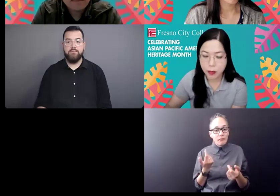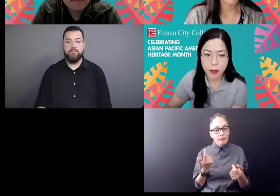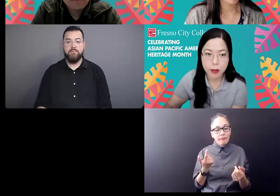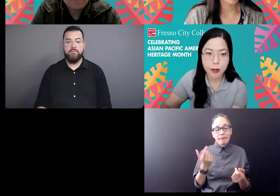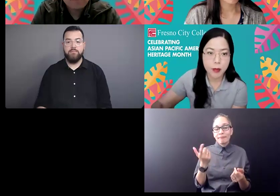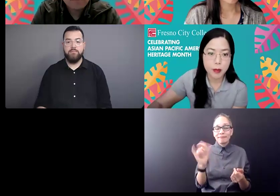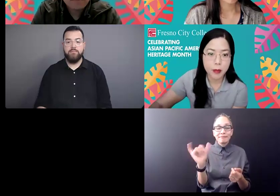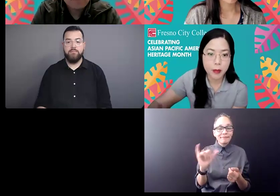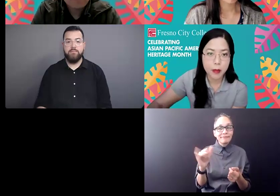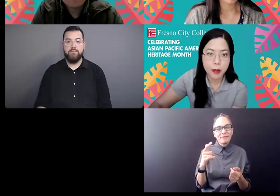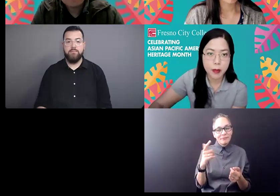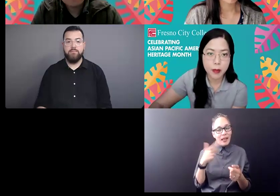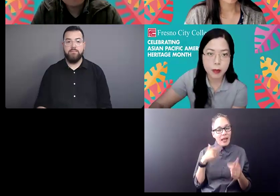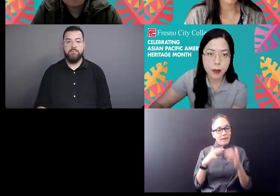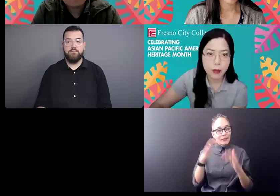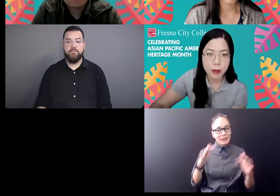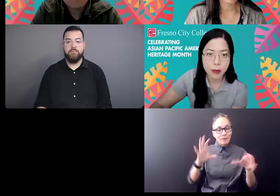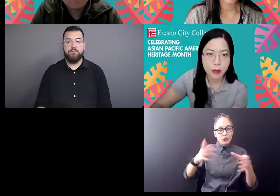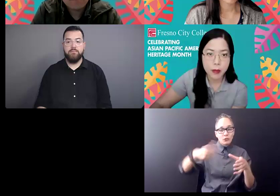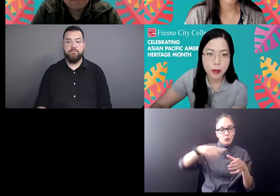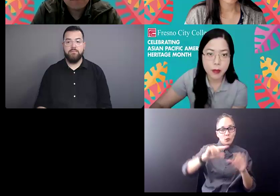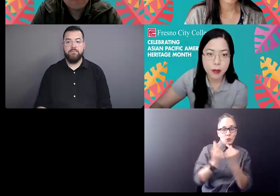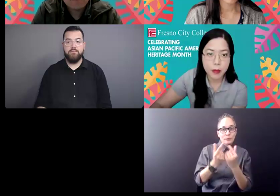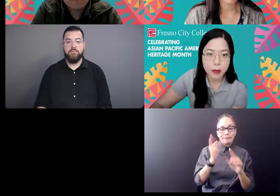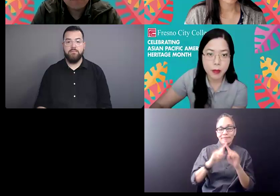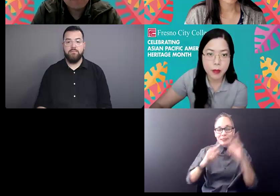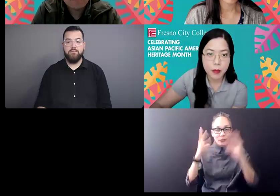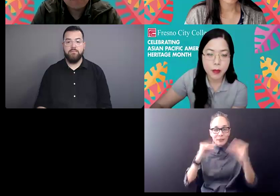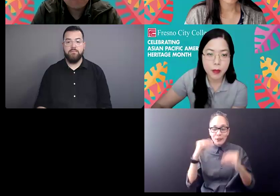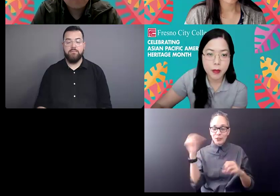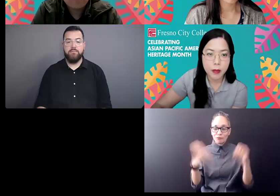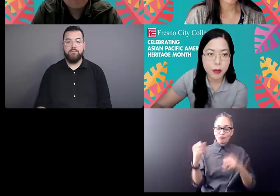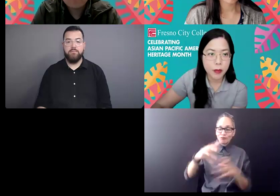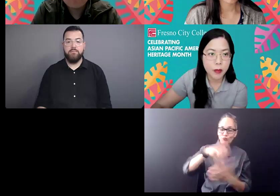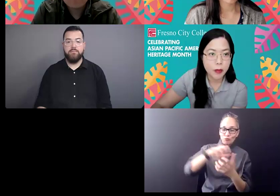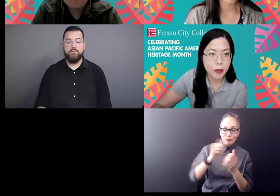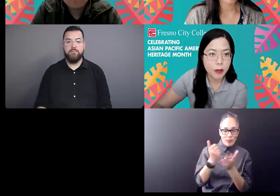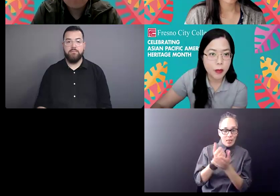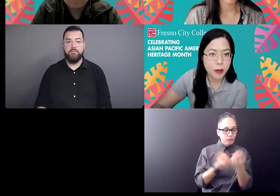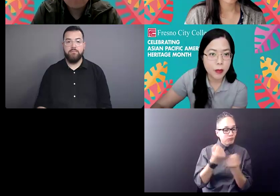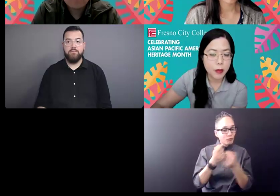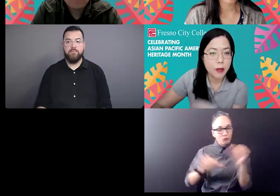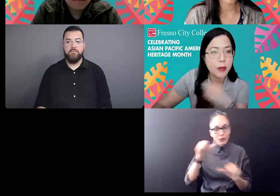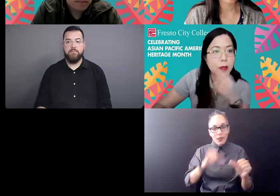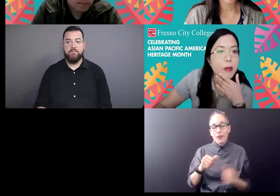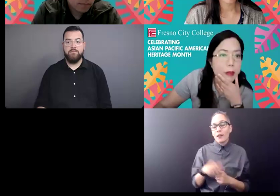like a diverse group with various experiences that can help one another. All right, so for the second